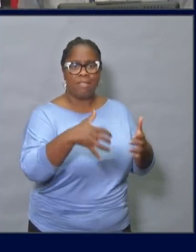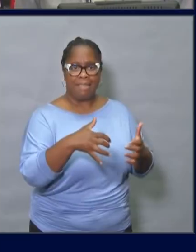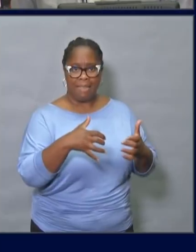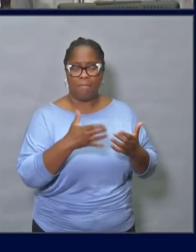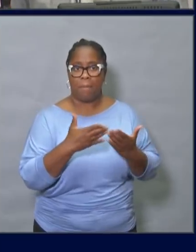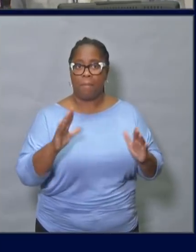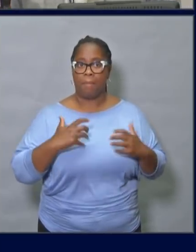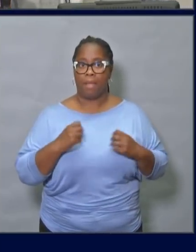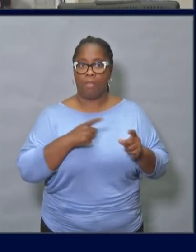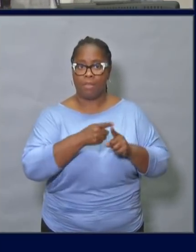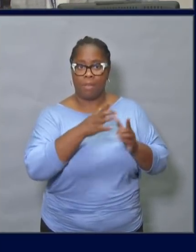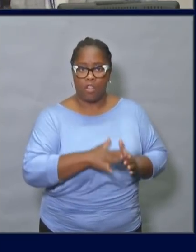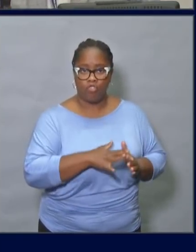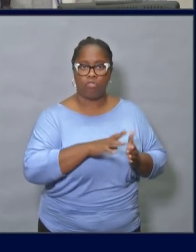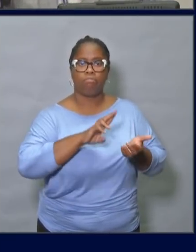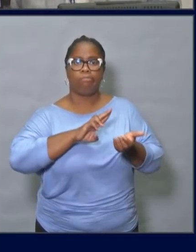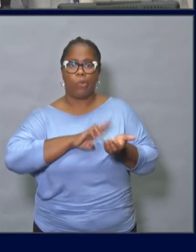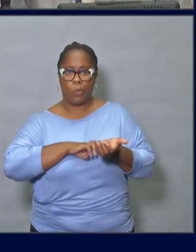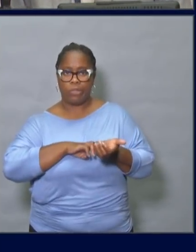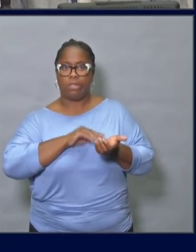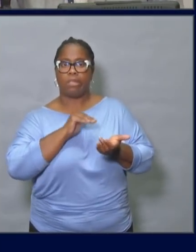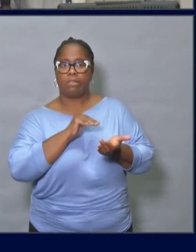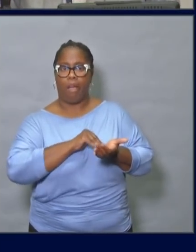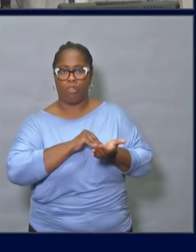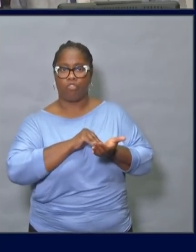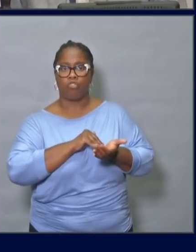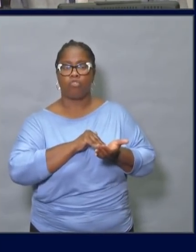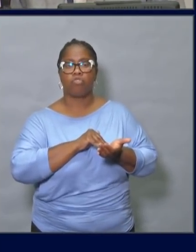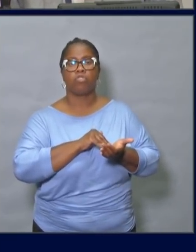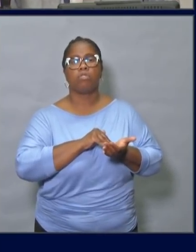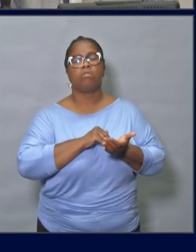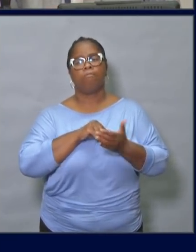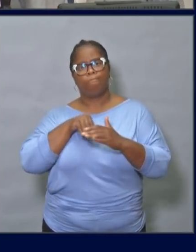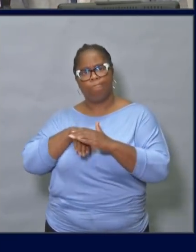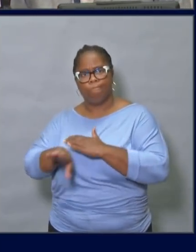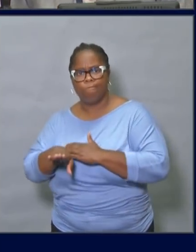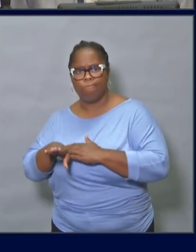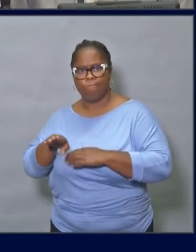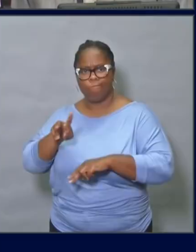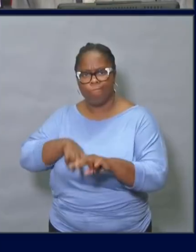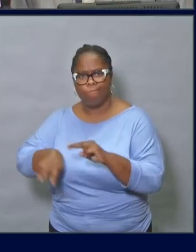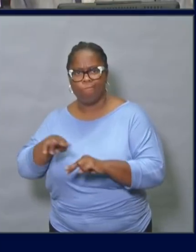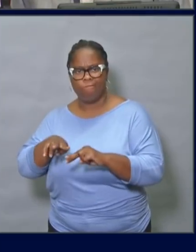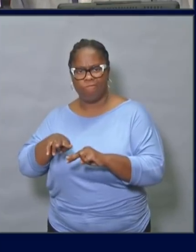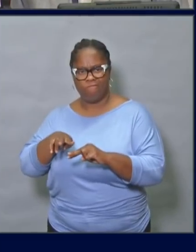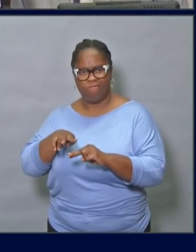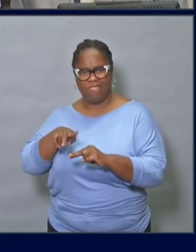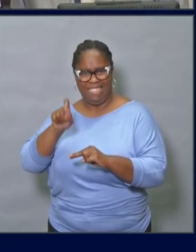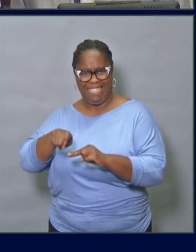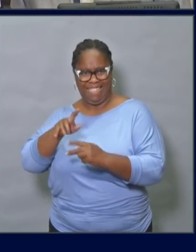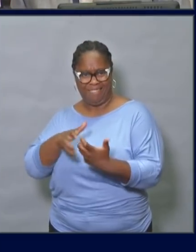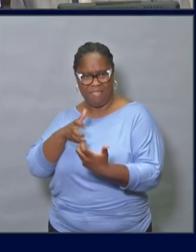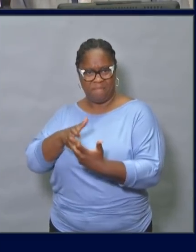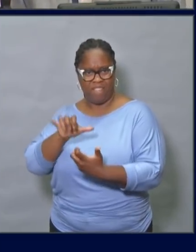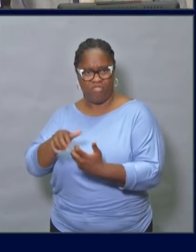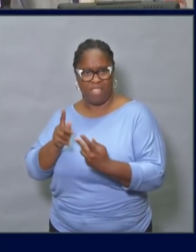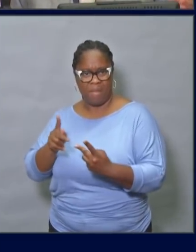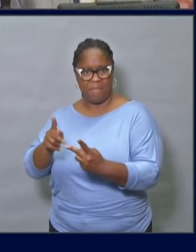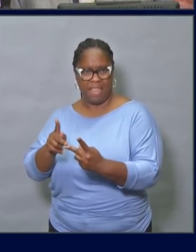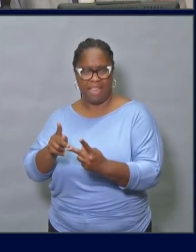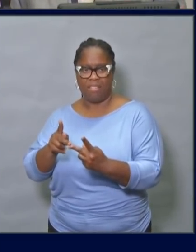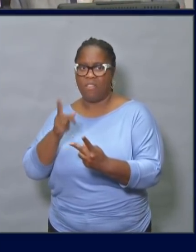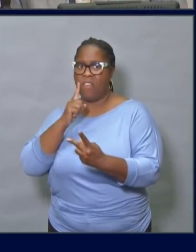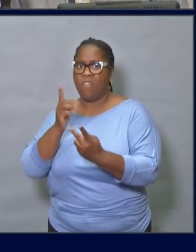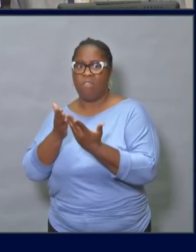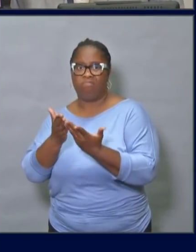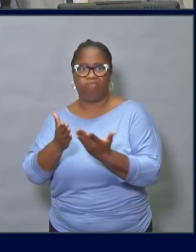including public health nurses and doctors, conduct the site-specific contact tracing necessary for all of the cases, the thousands